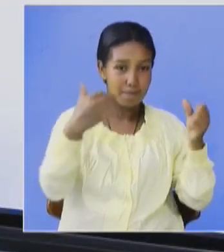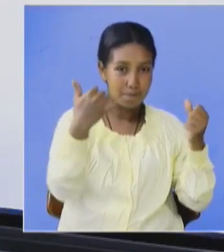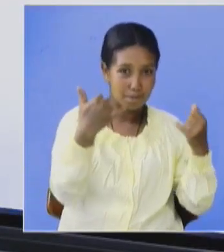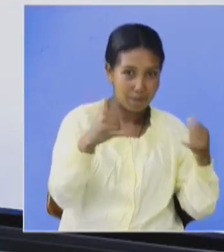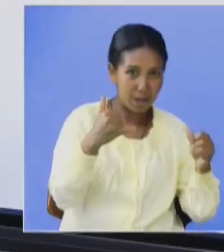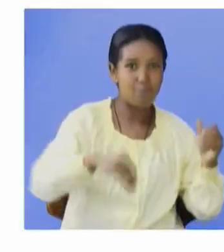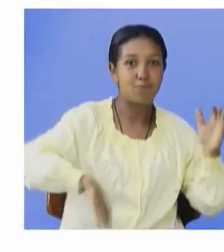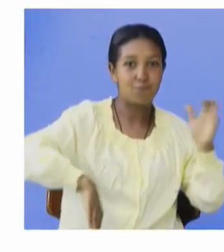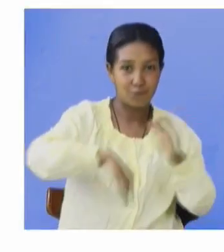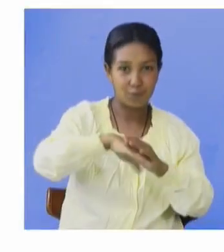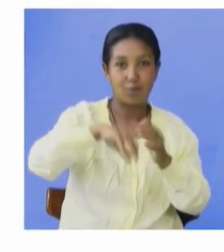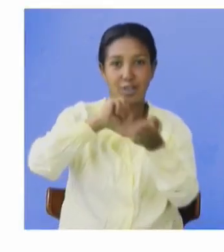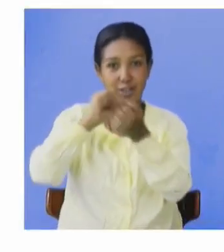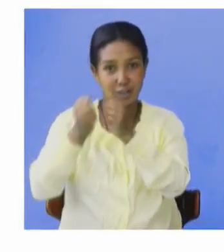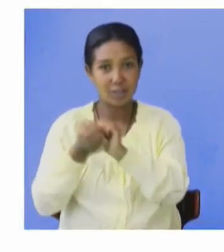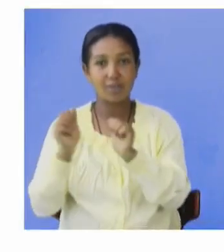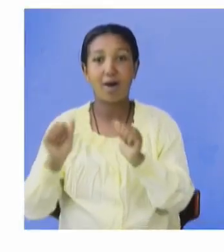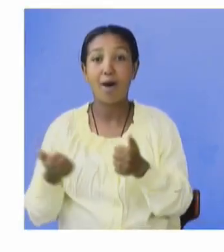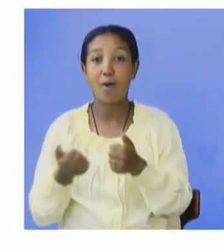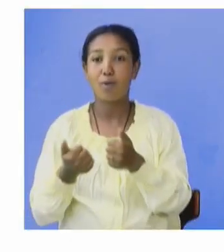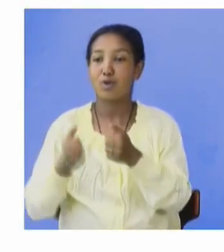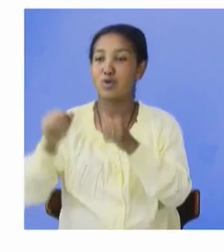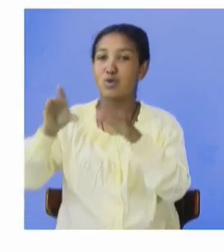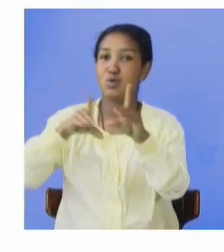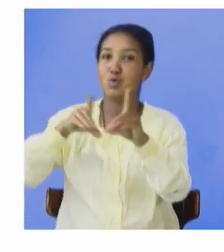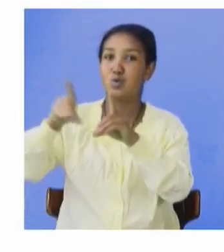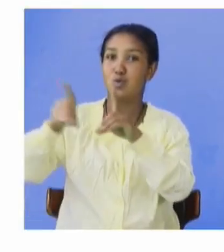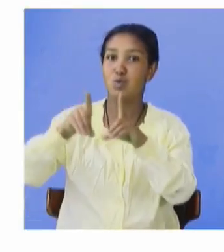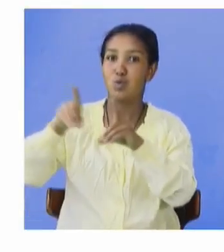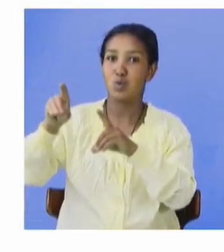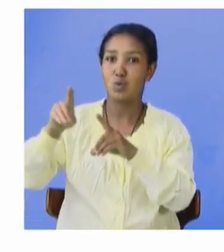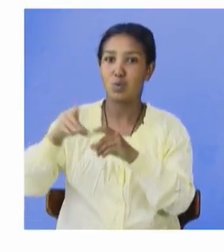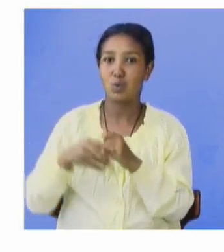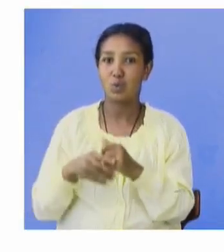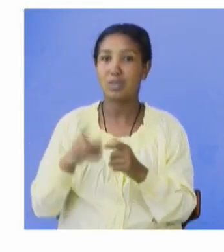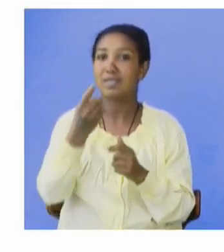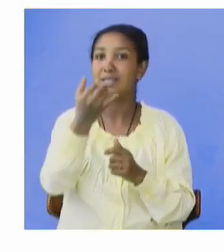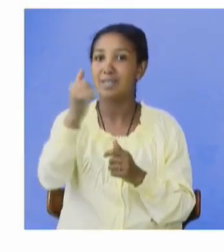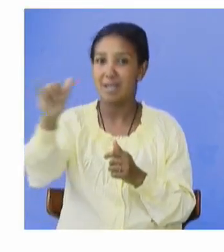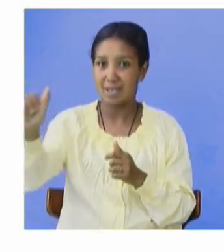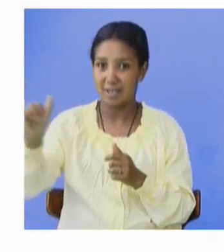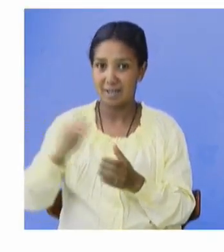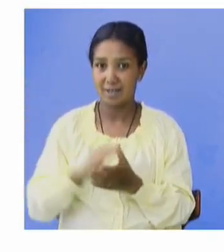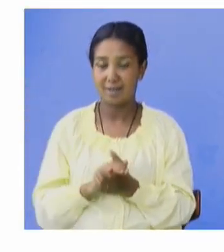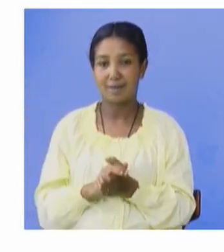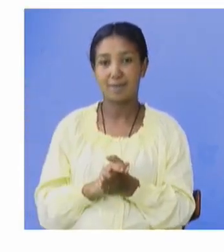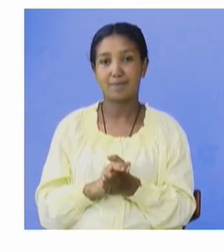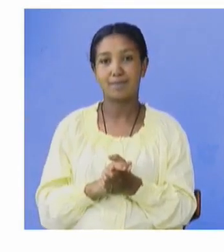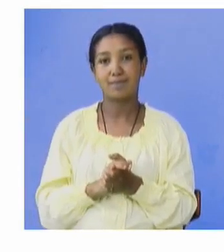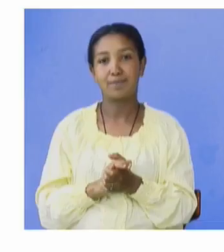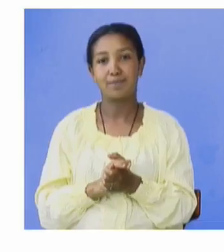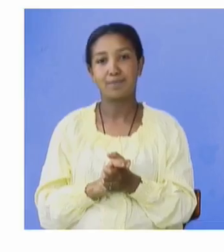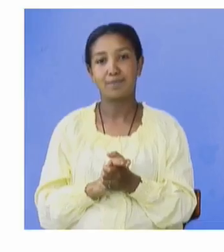change. Let us take do. And then what? They